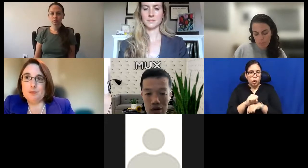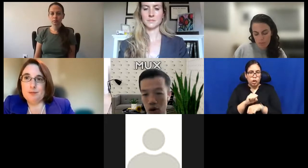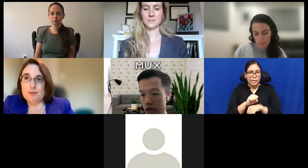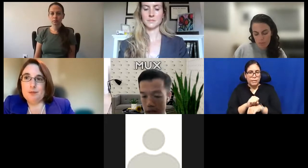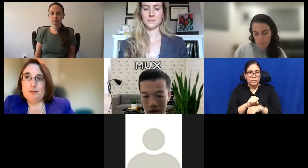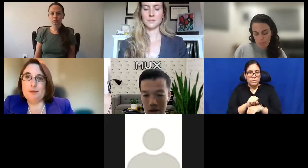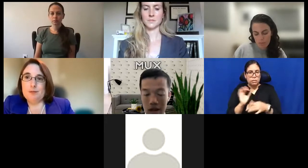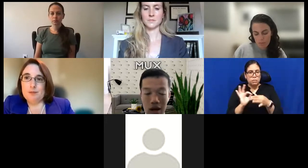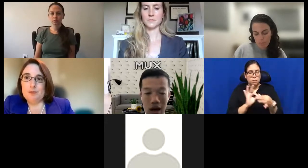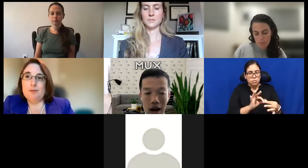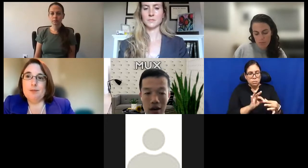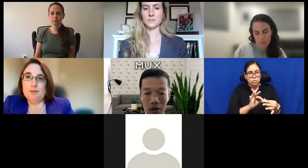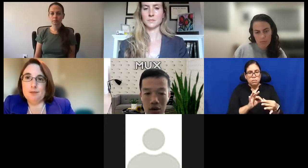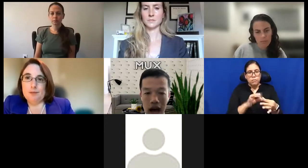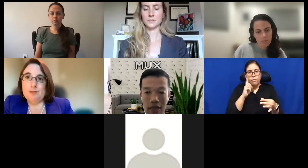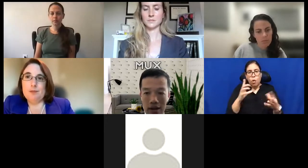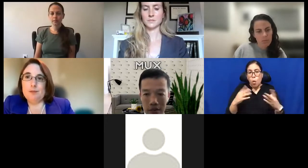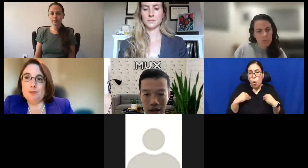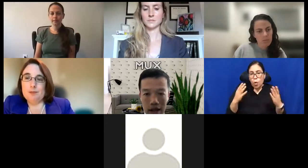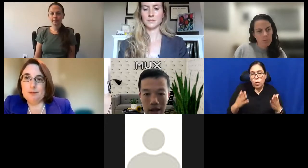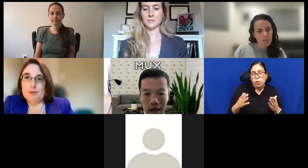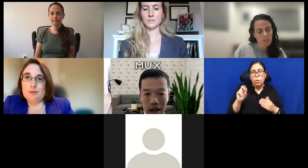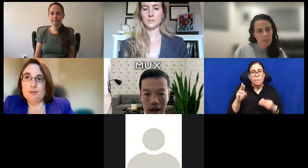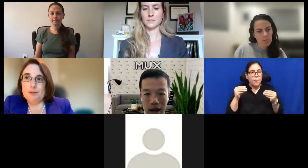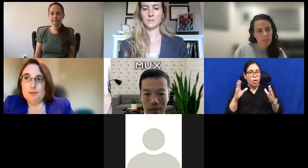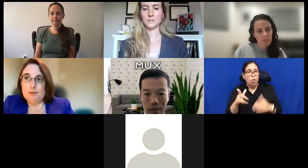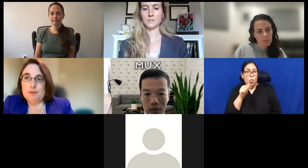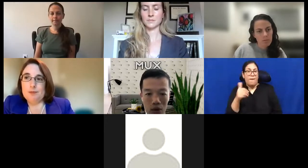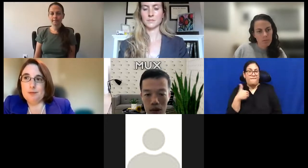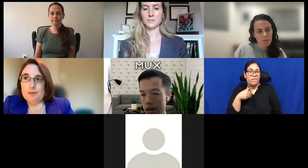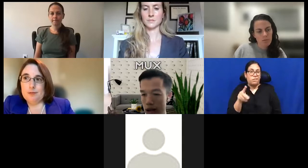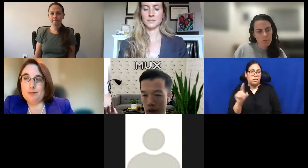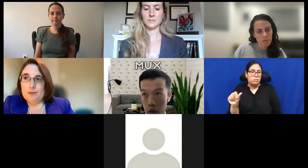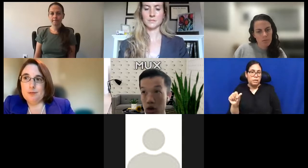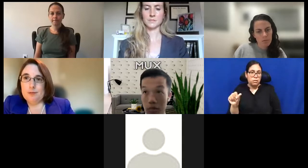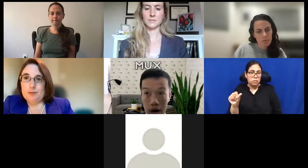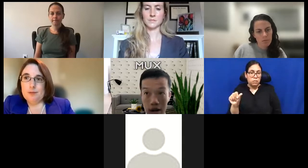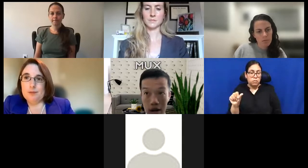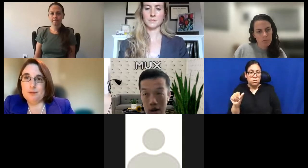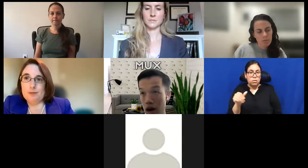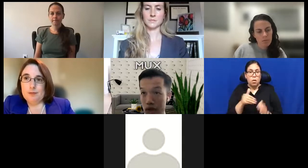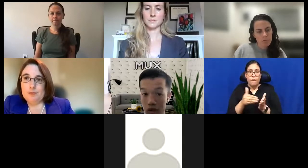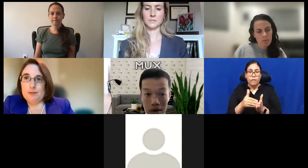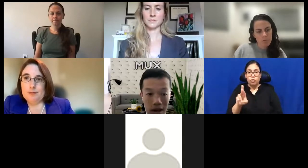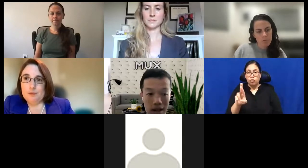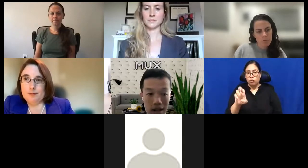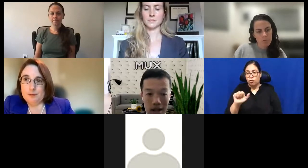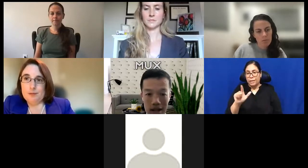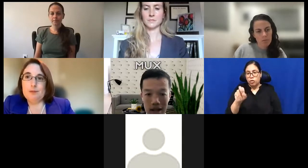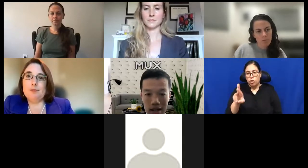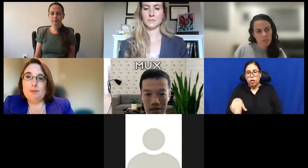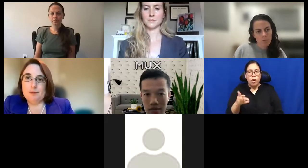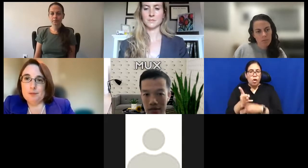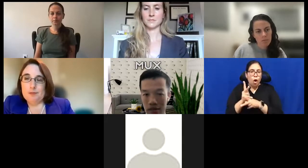on behalf of owners or for sellers who have a disability. the realtor market, the loan officer